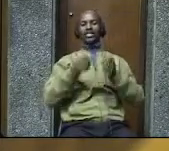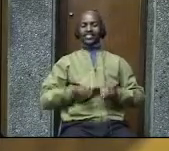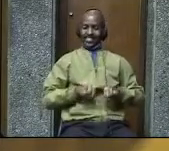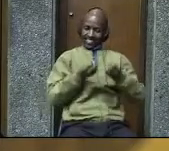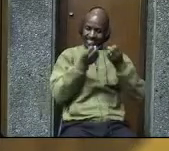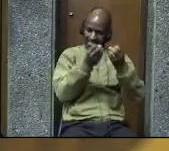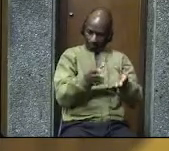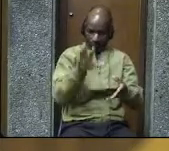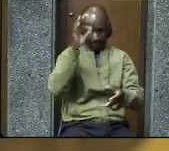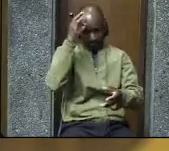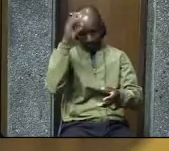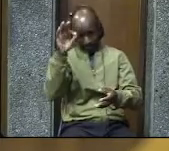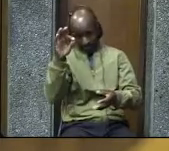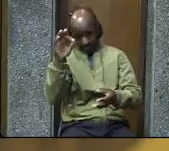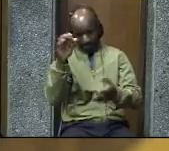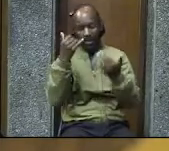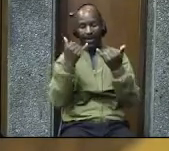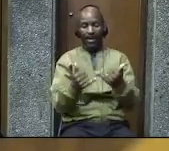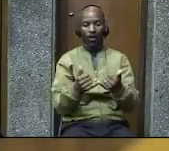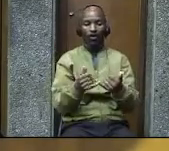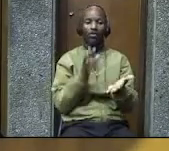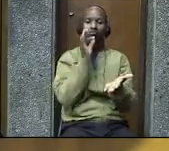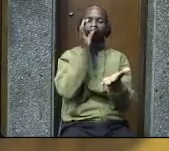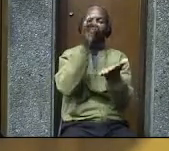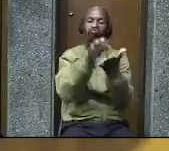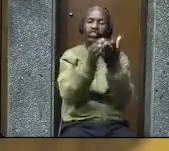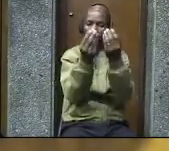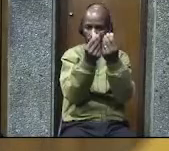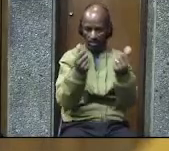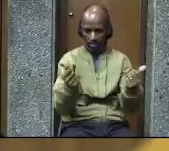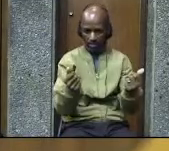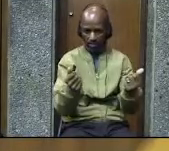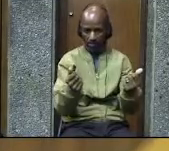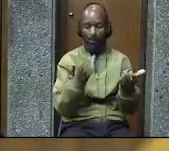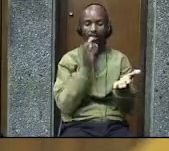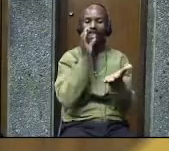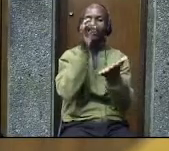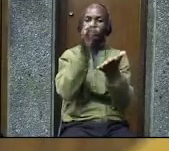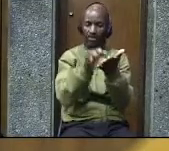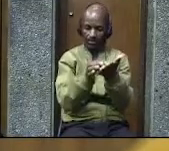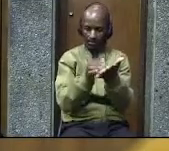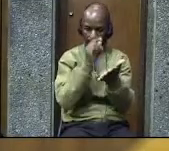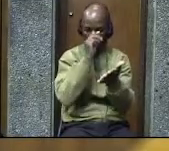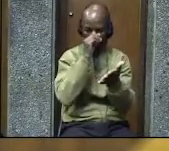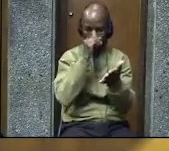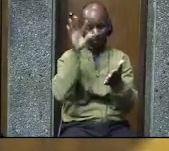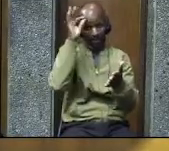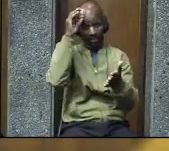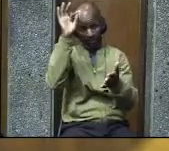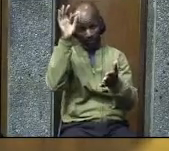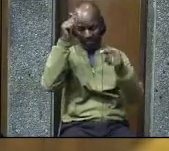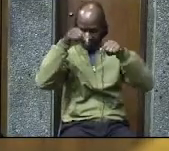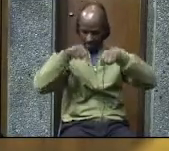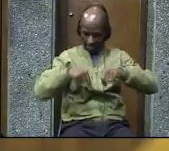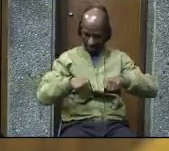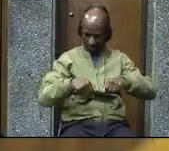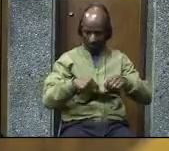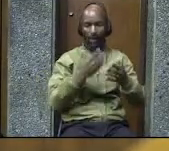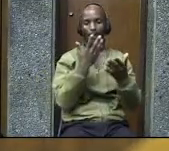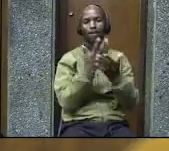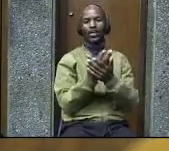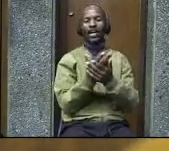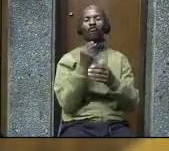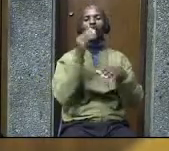ka yona to the state. Now here's my proposed solution. Ke proposa hore the state hana jwale inani